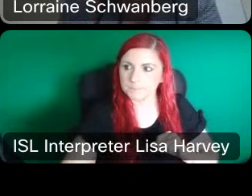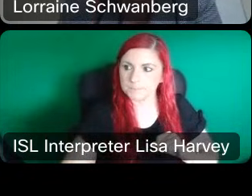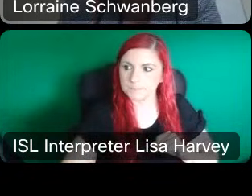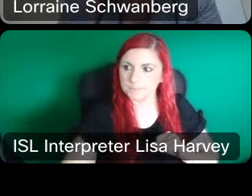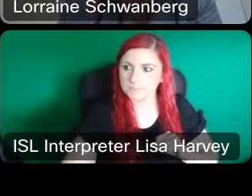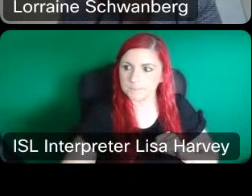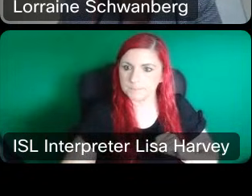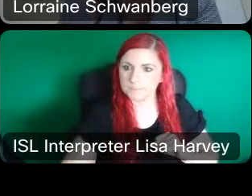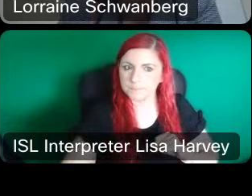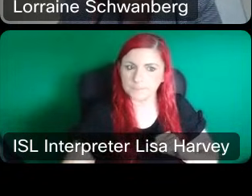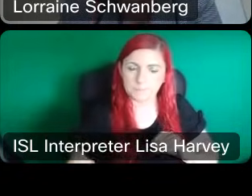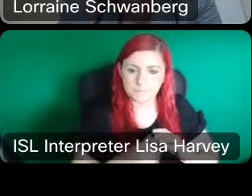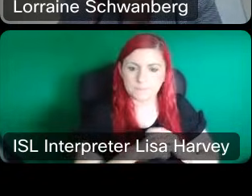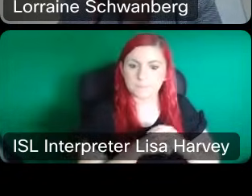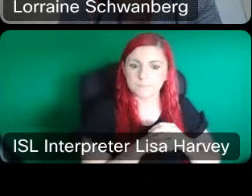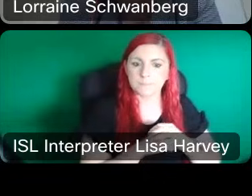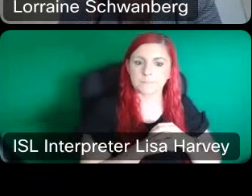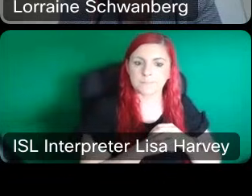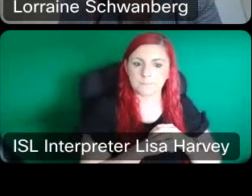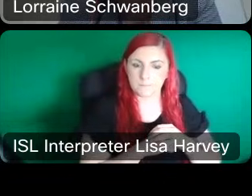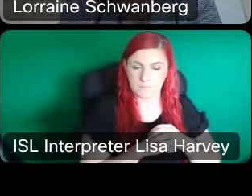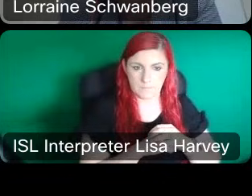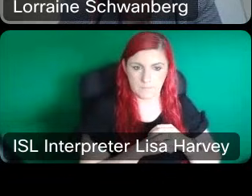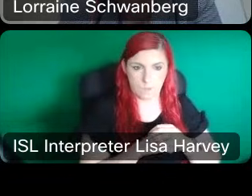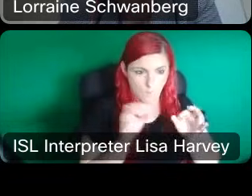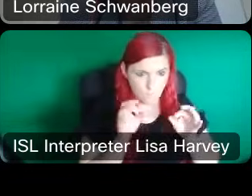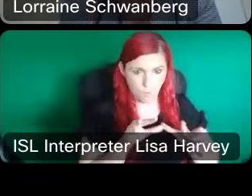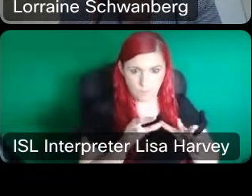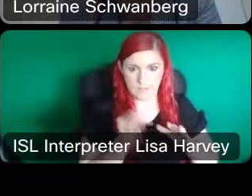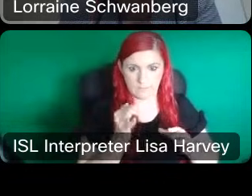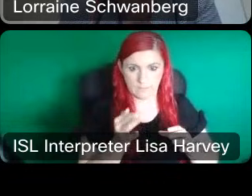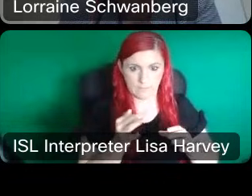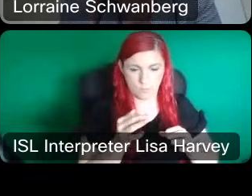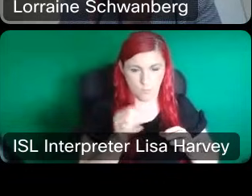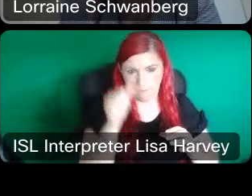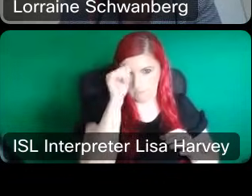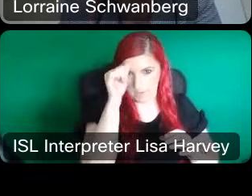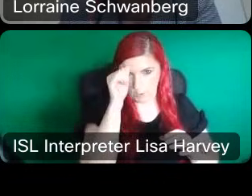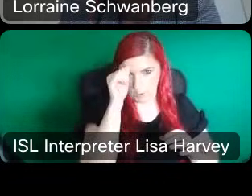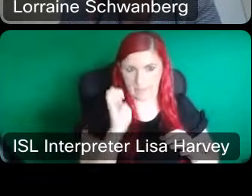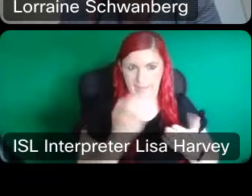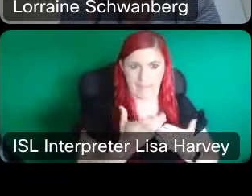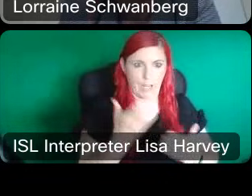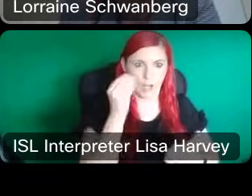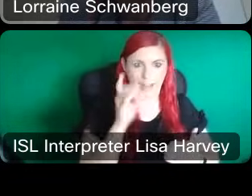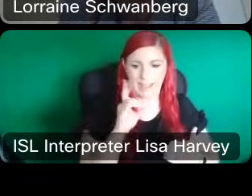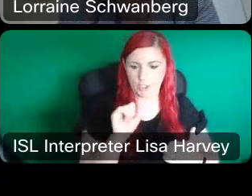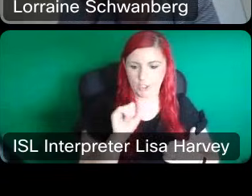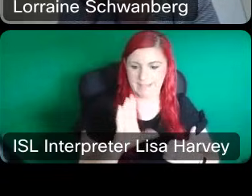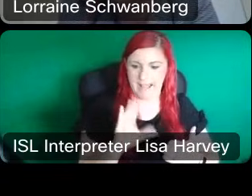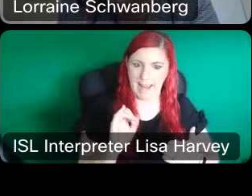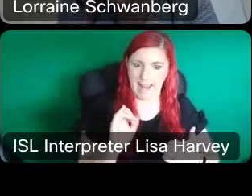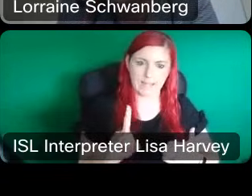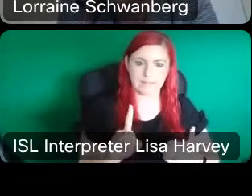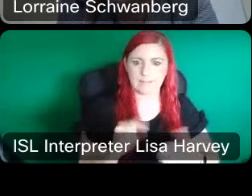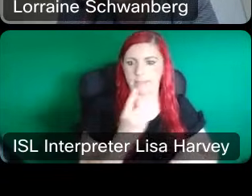So as ever, you'll hopefully all be familiar with the e-learning program module 1, communicating effectively through open disclosure. We know